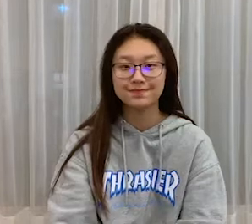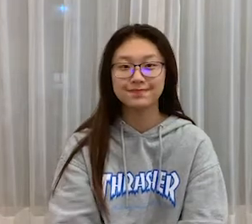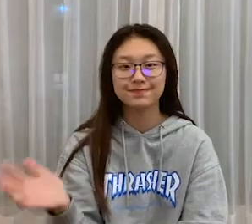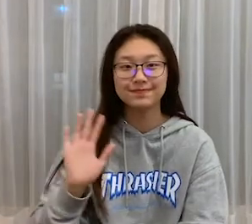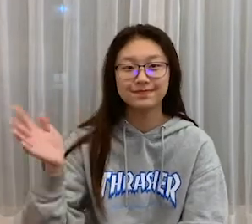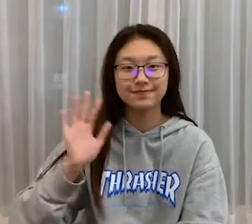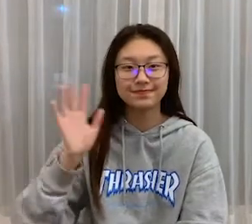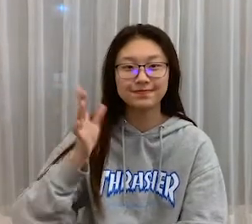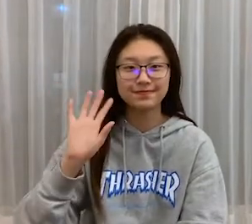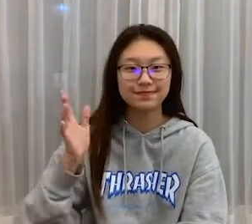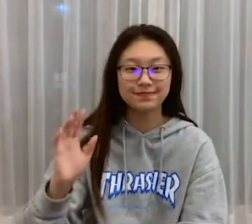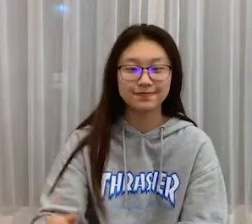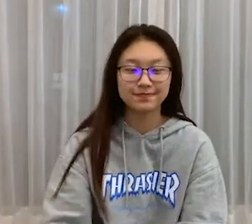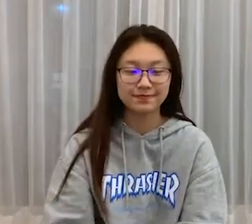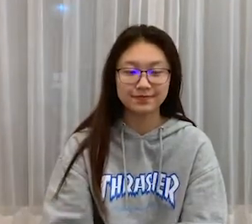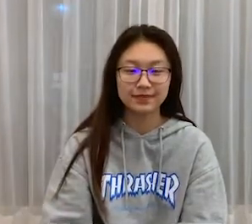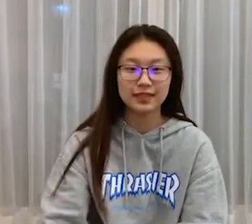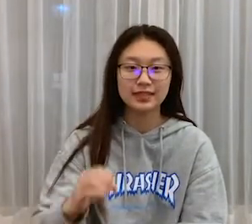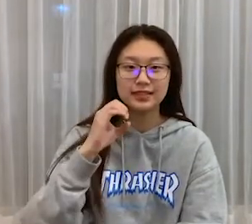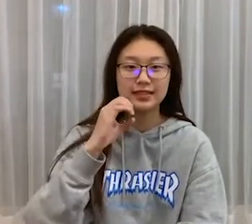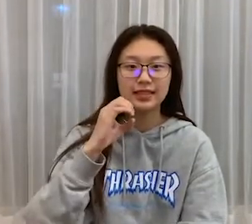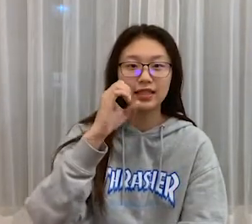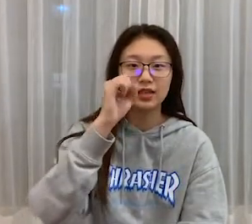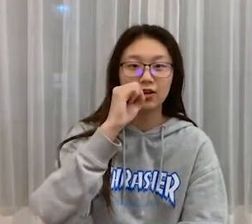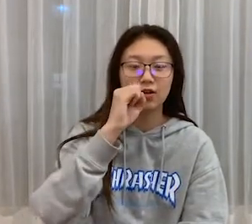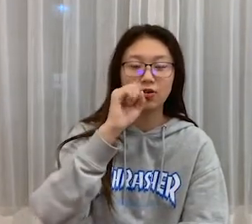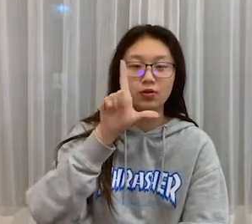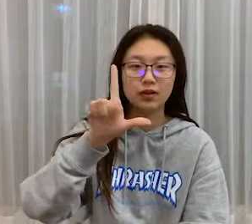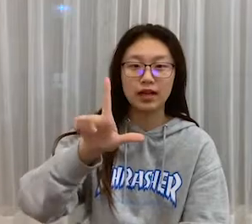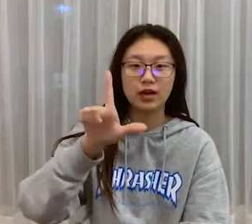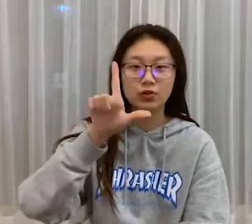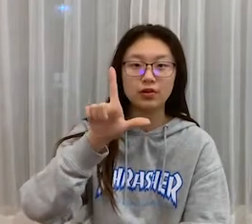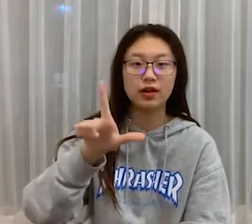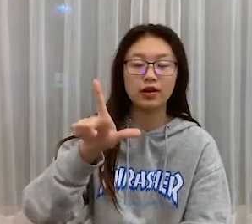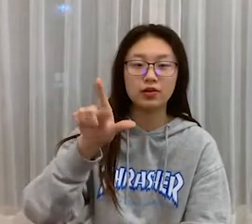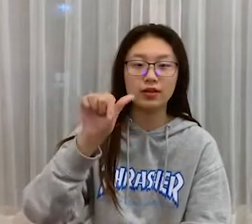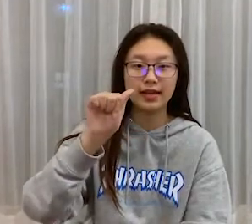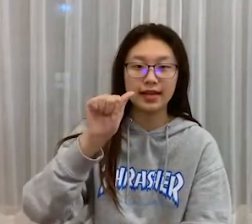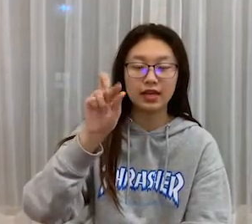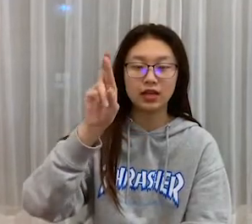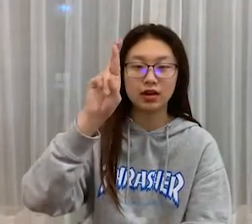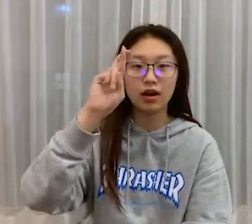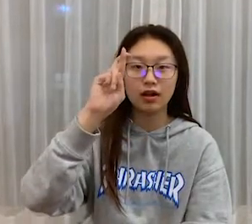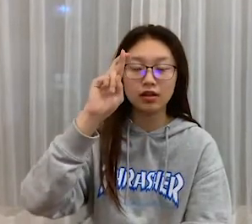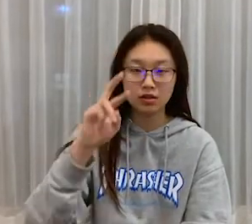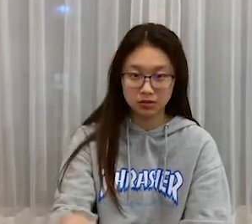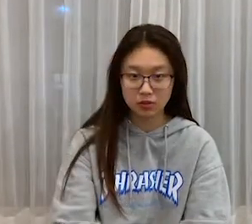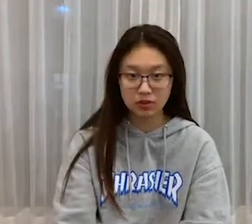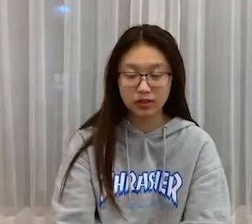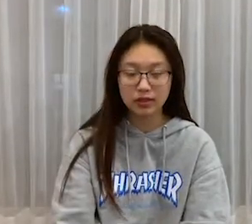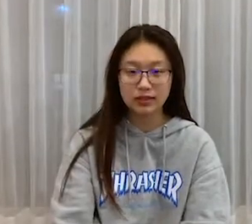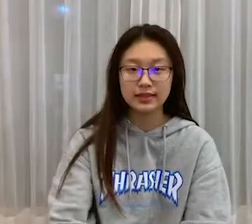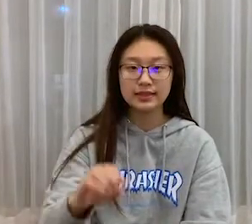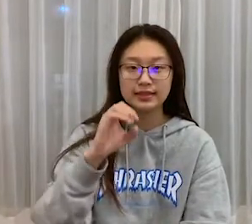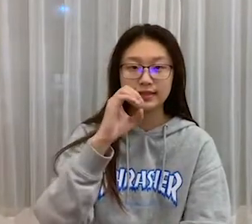This character is pronounced as Ling. Ling. And it's normally used when it's a